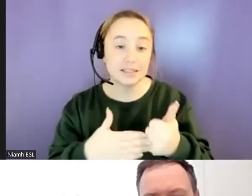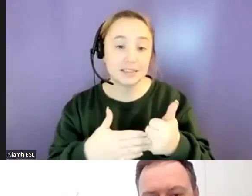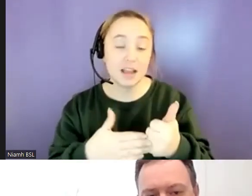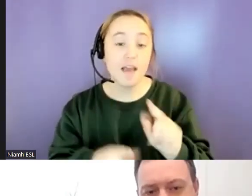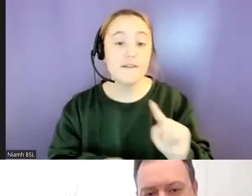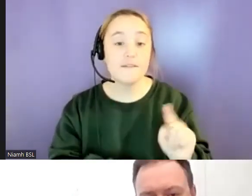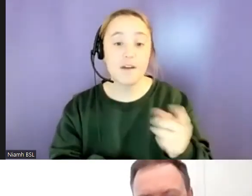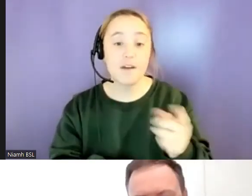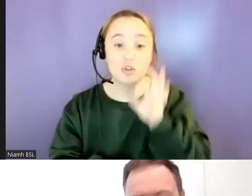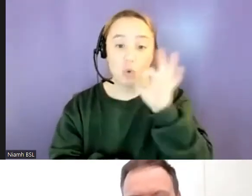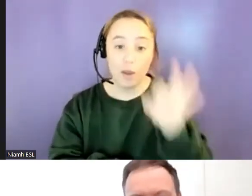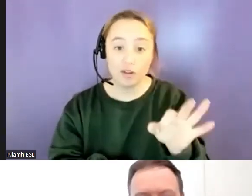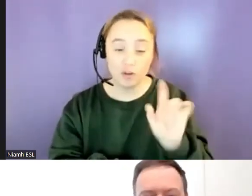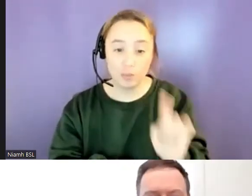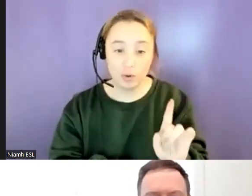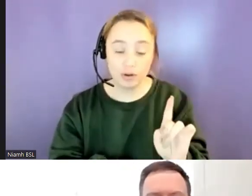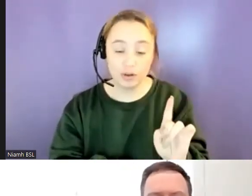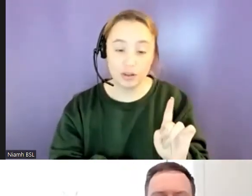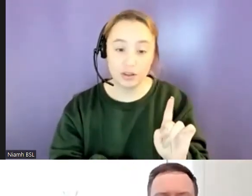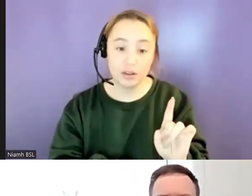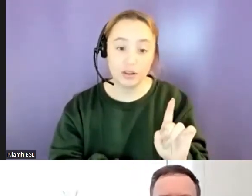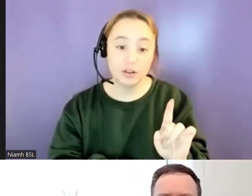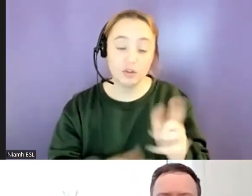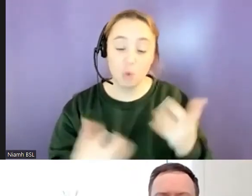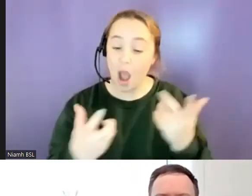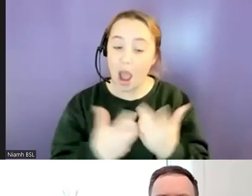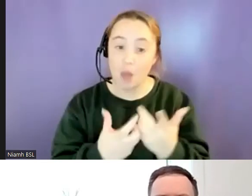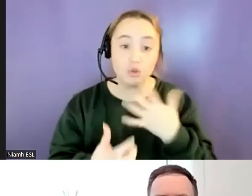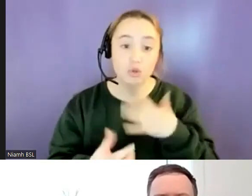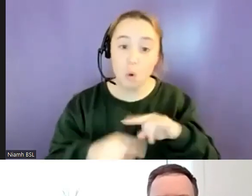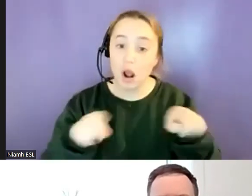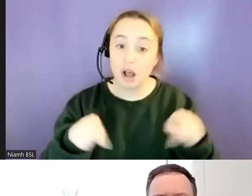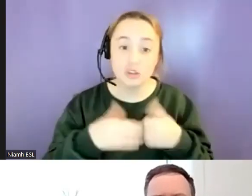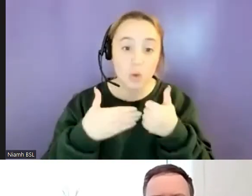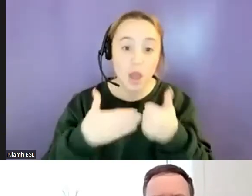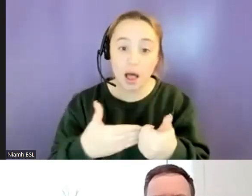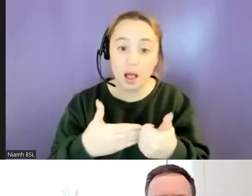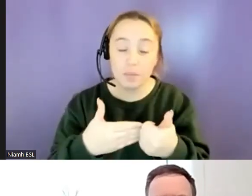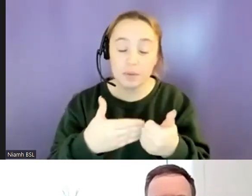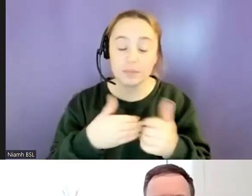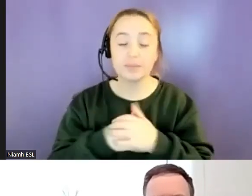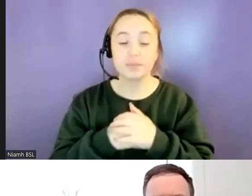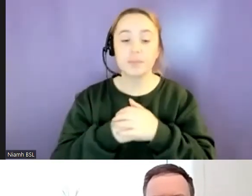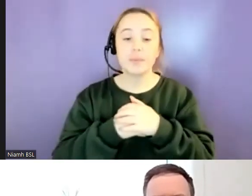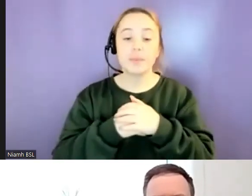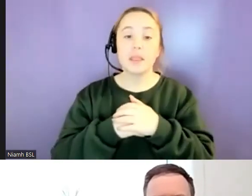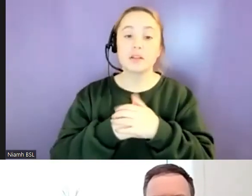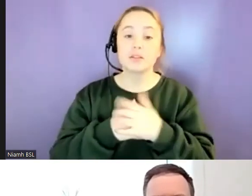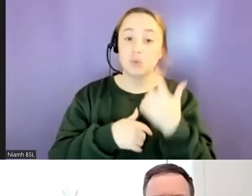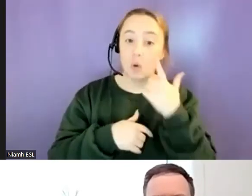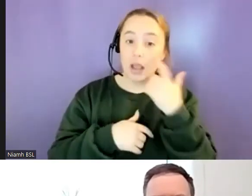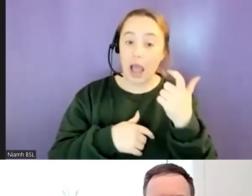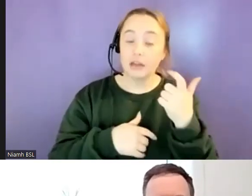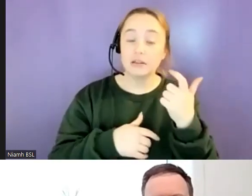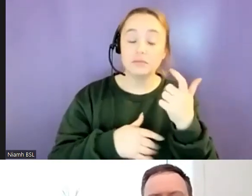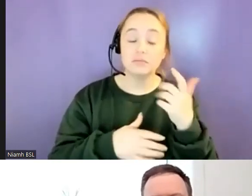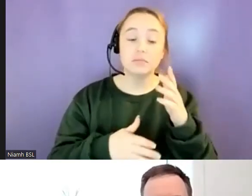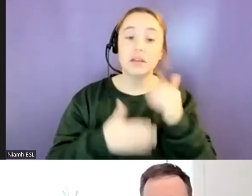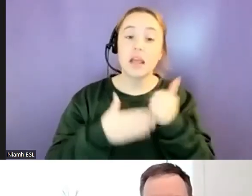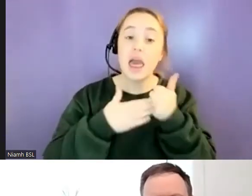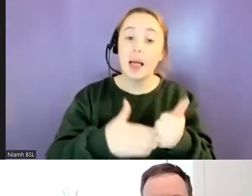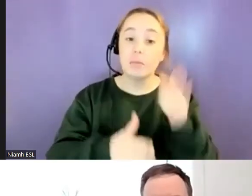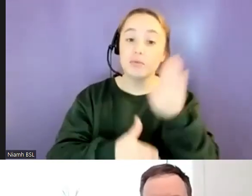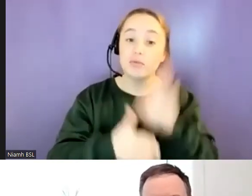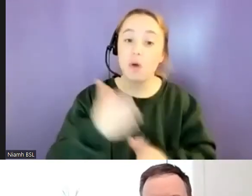will ask them is, how do you want us to help? So if that is helping from the car park, you